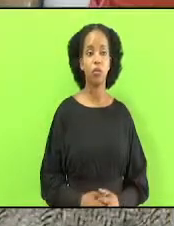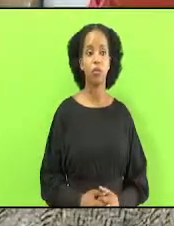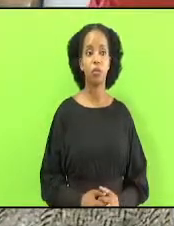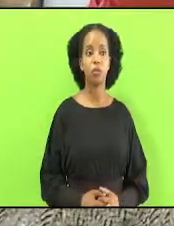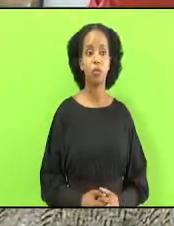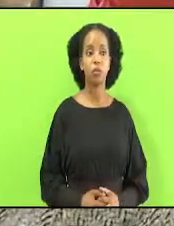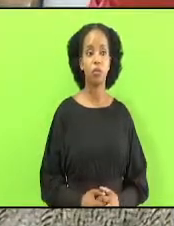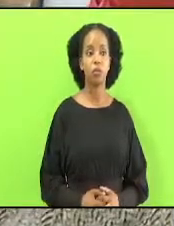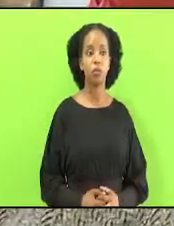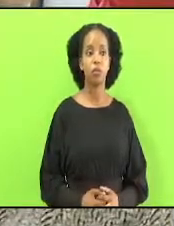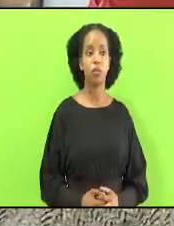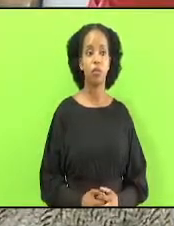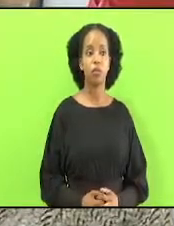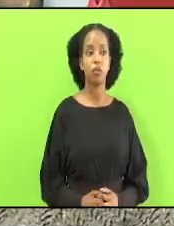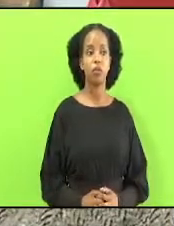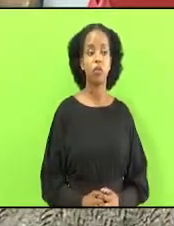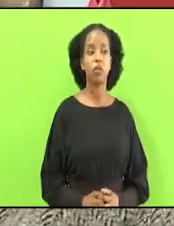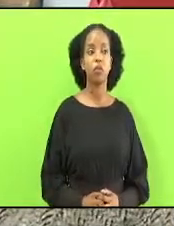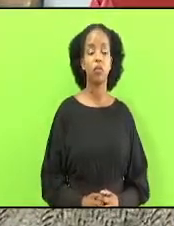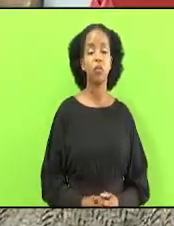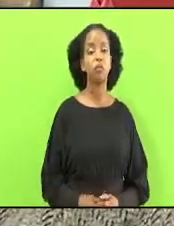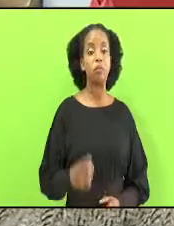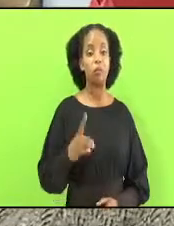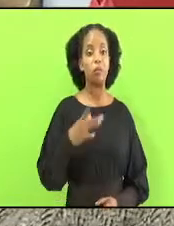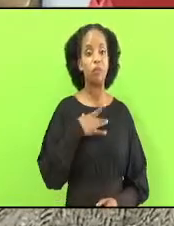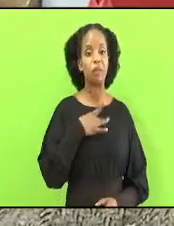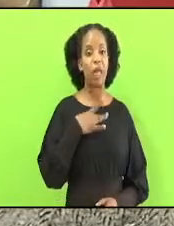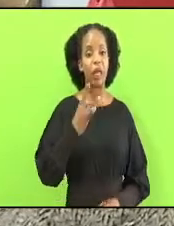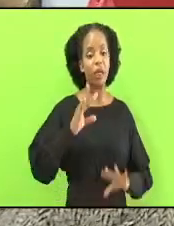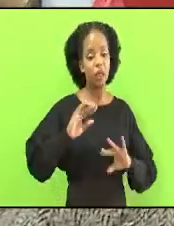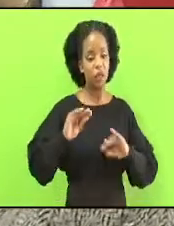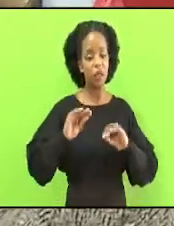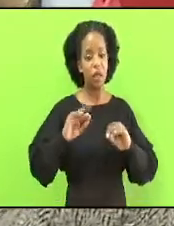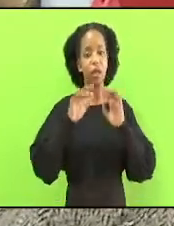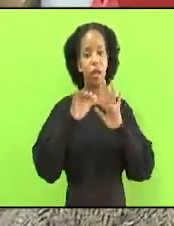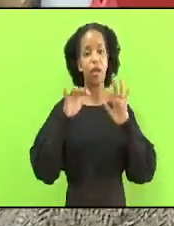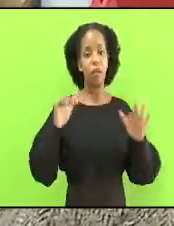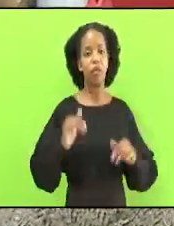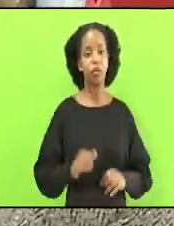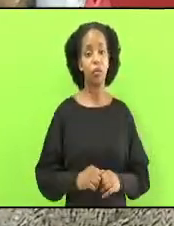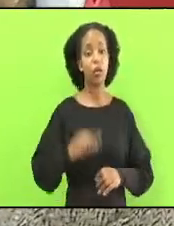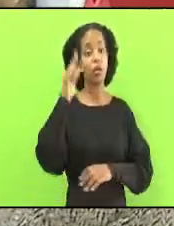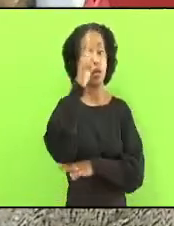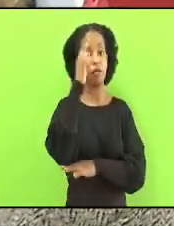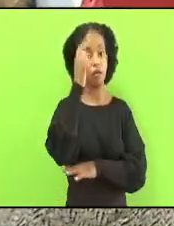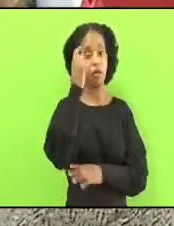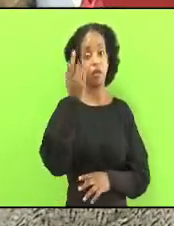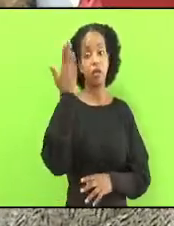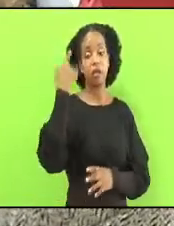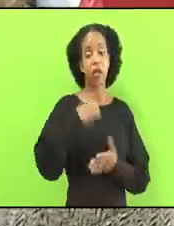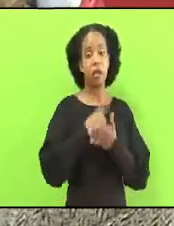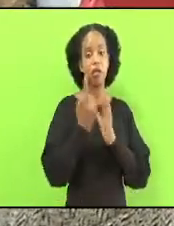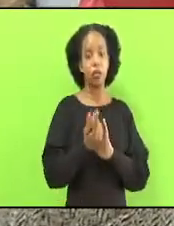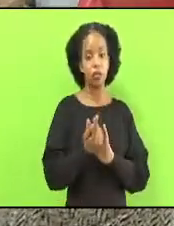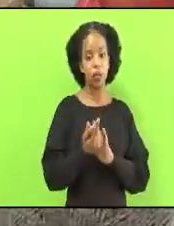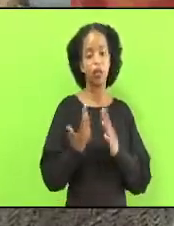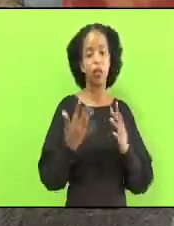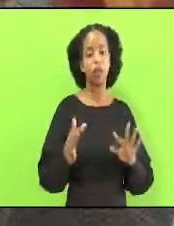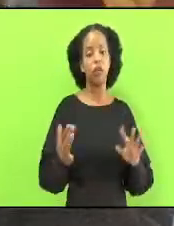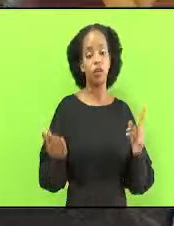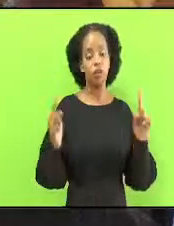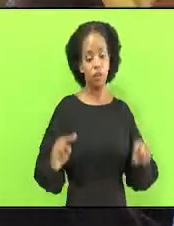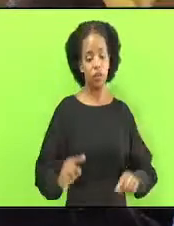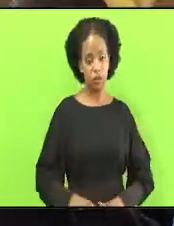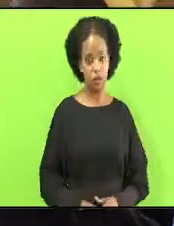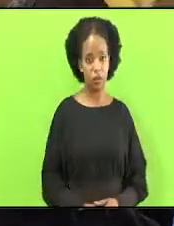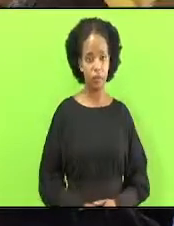ruta batho ne mo di villageng ke ne ke tsamaile last week ke ne ke ile ko Ganyesa. When it comes to fire,